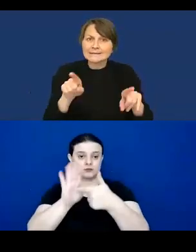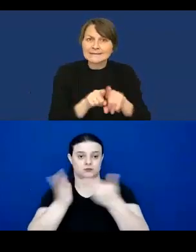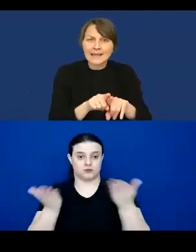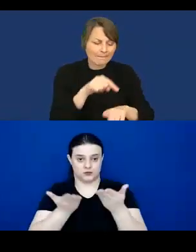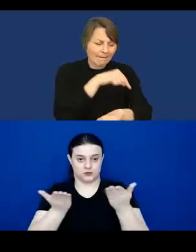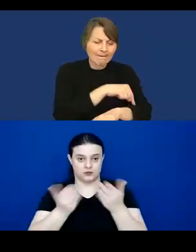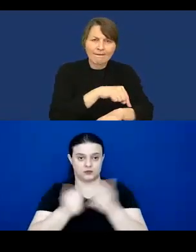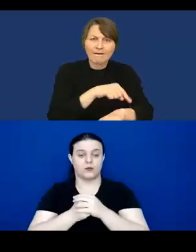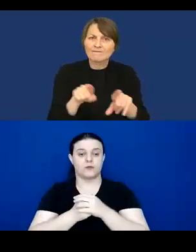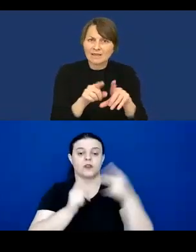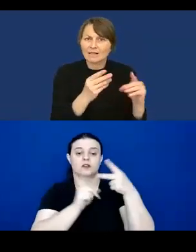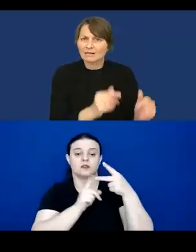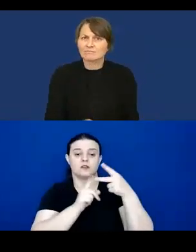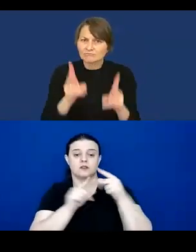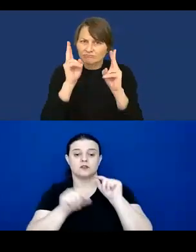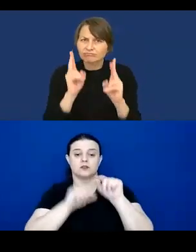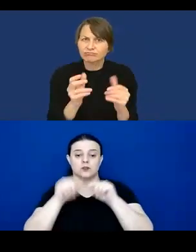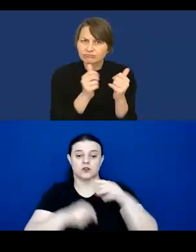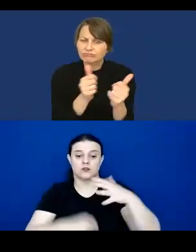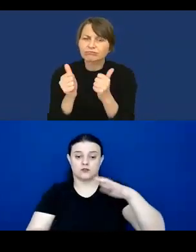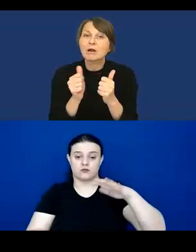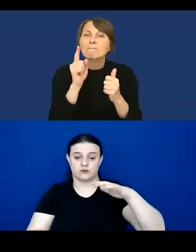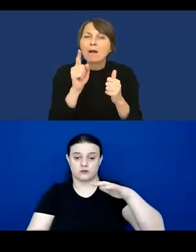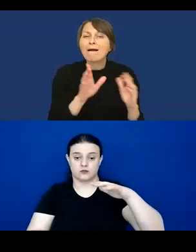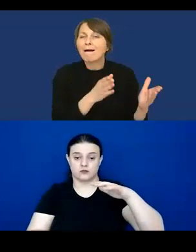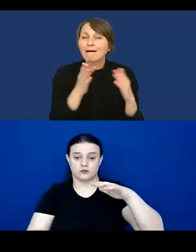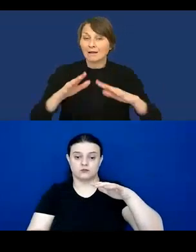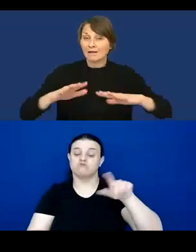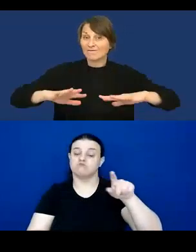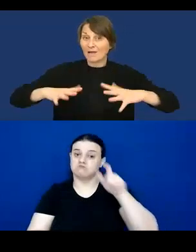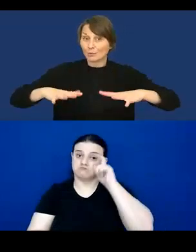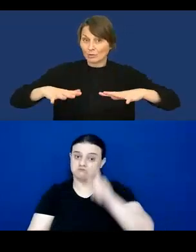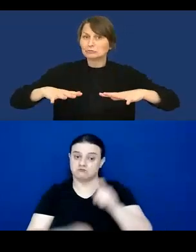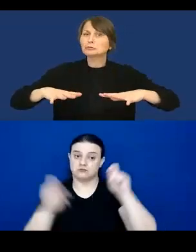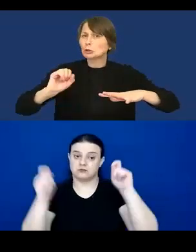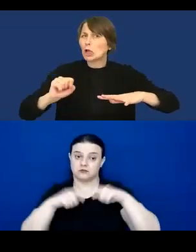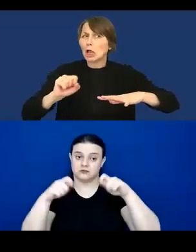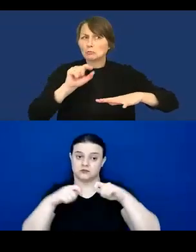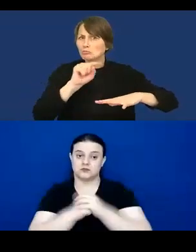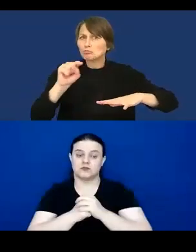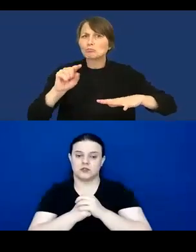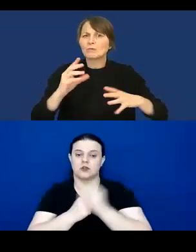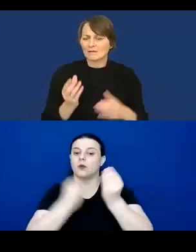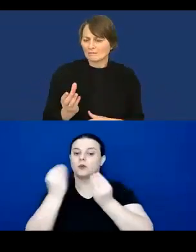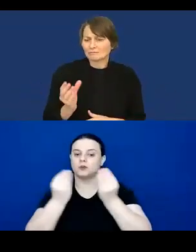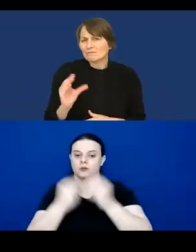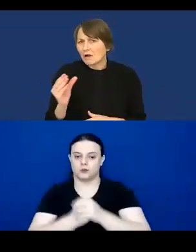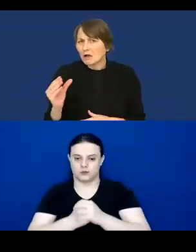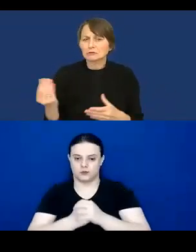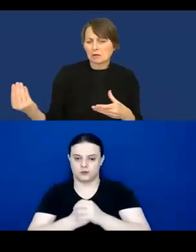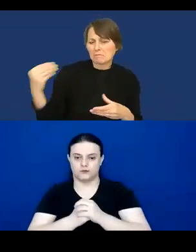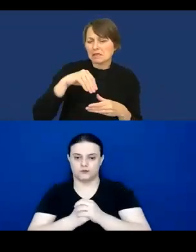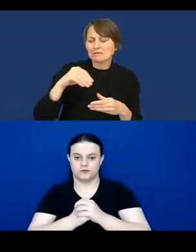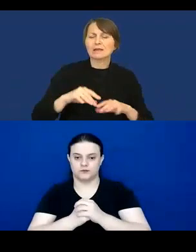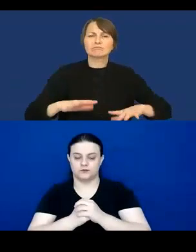And second, that vibration is of potential interest to use in all kinds of devices. I